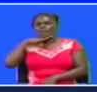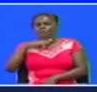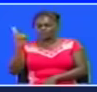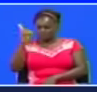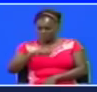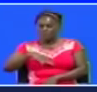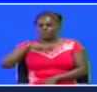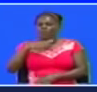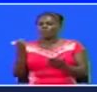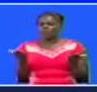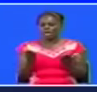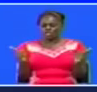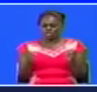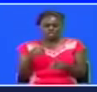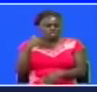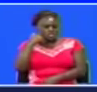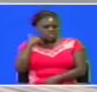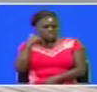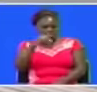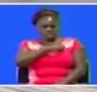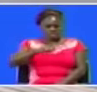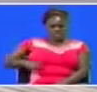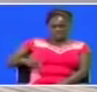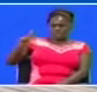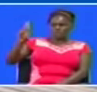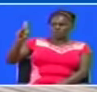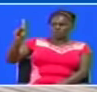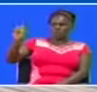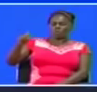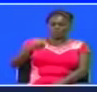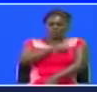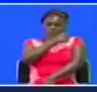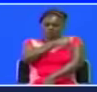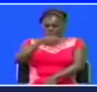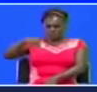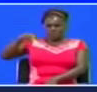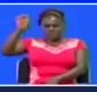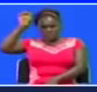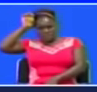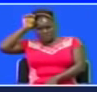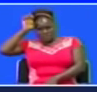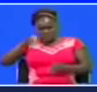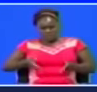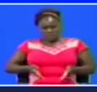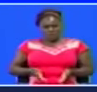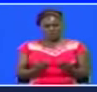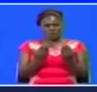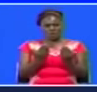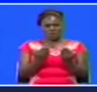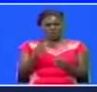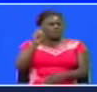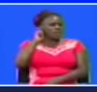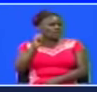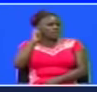Tor died after a short illness at St. Luke's Hospital in Eldoret today. Tor was born in Ndebunet,